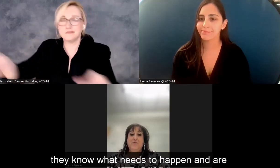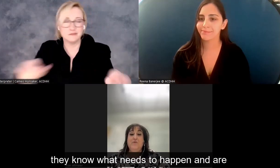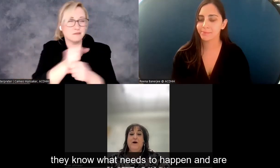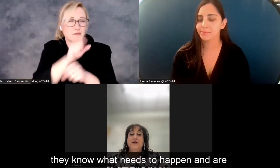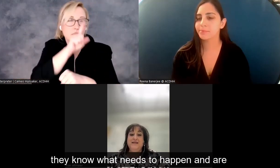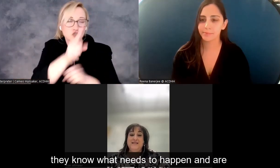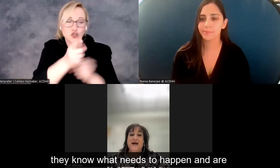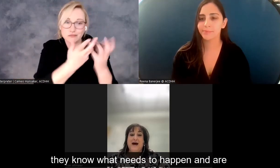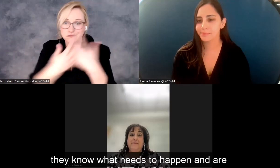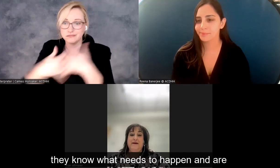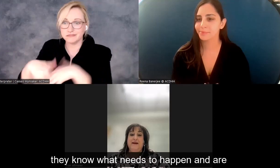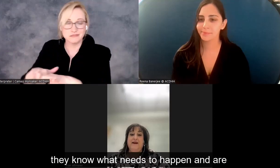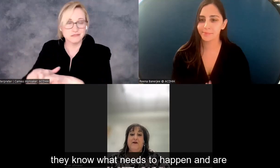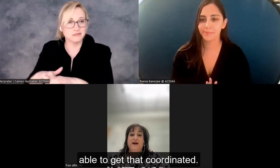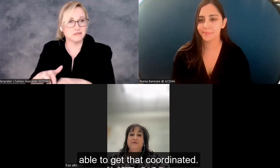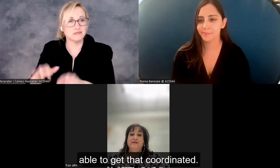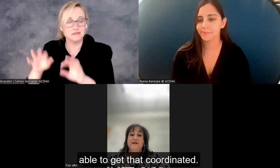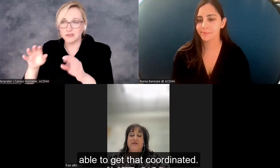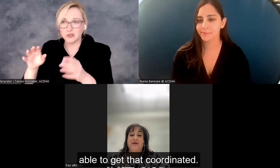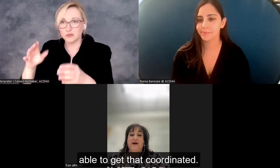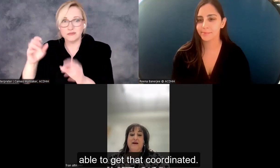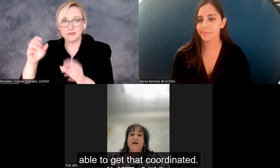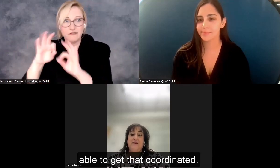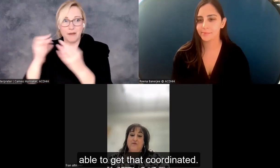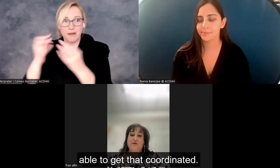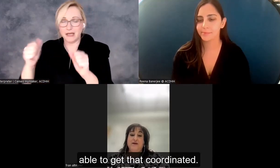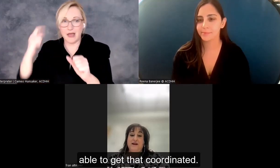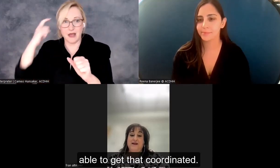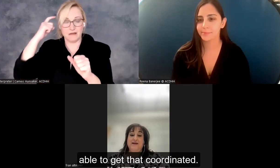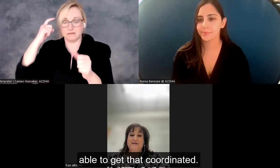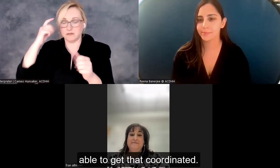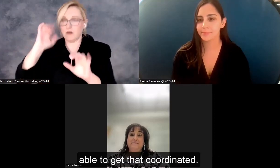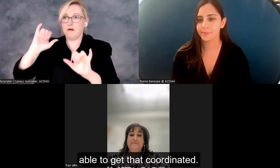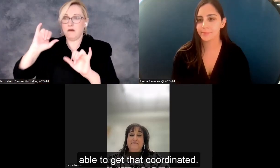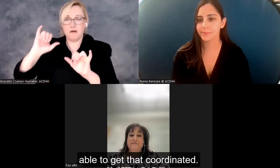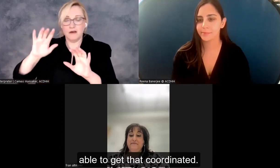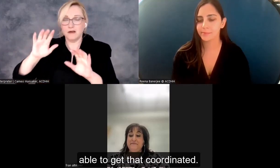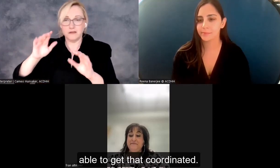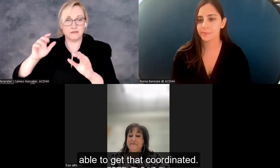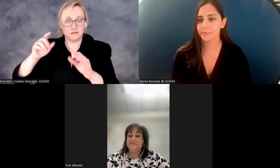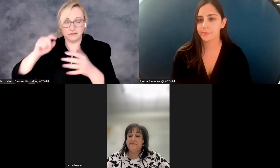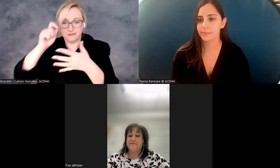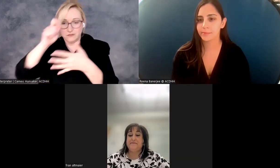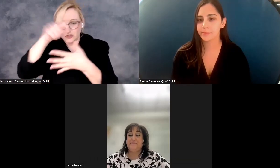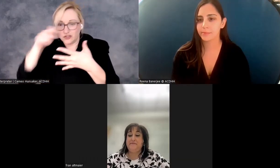they know what needs to happen and are able to get that coordinated.